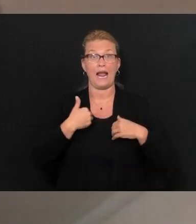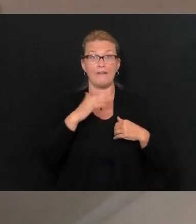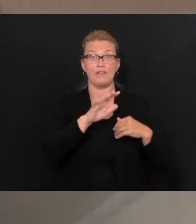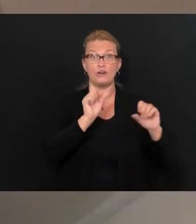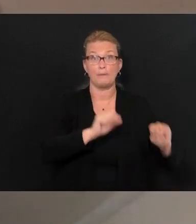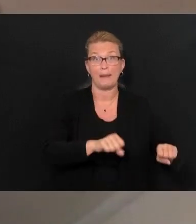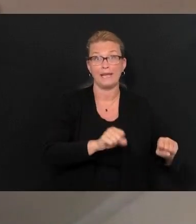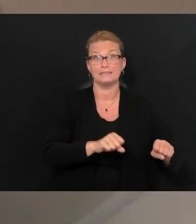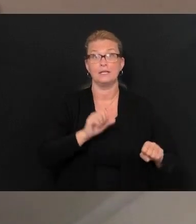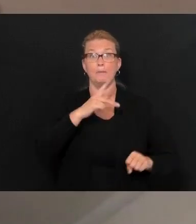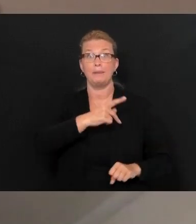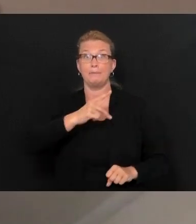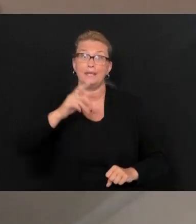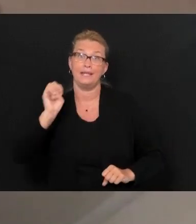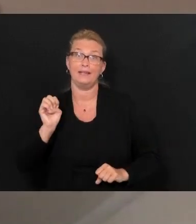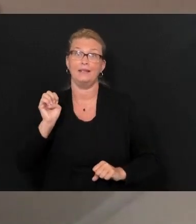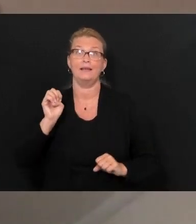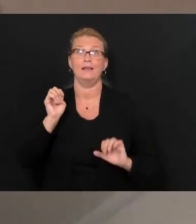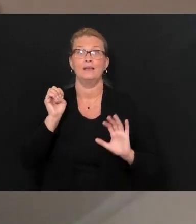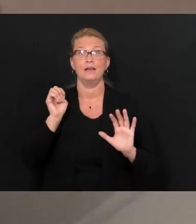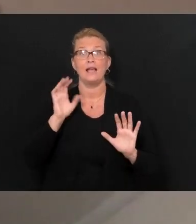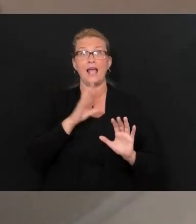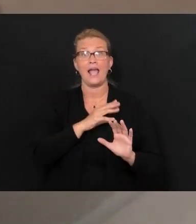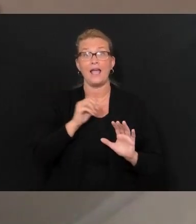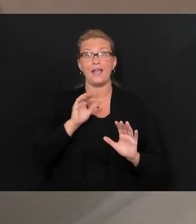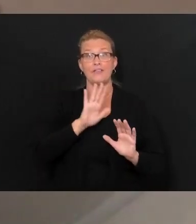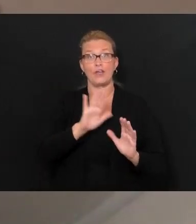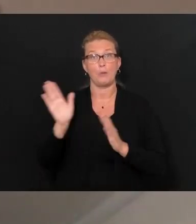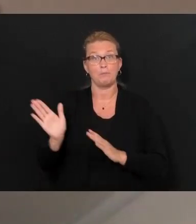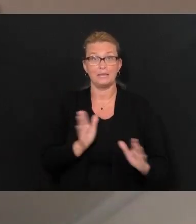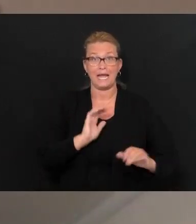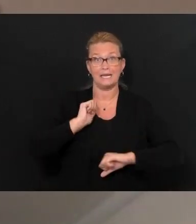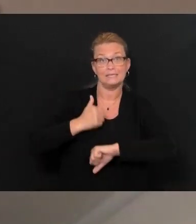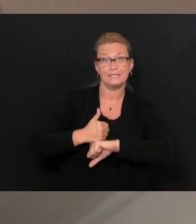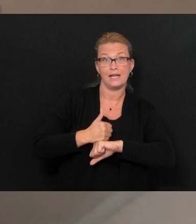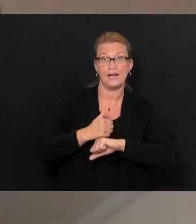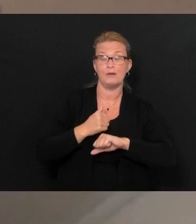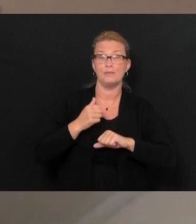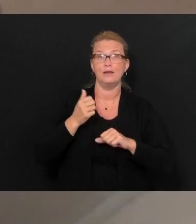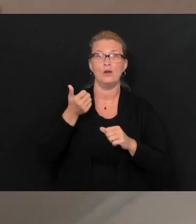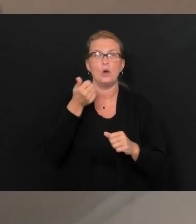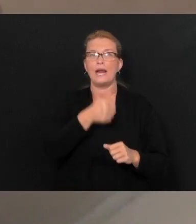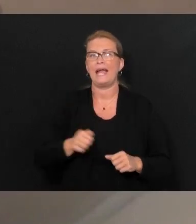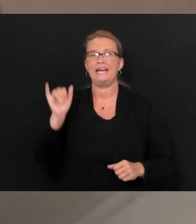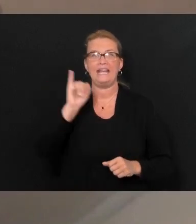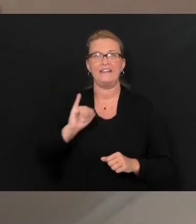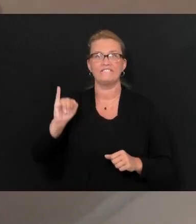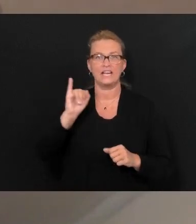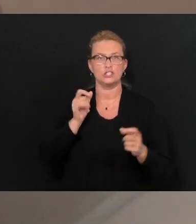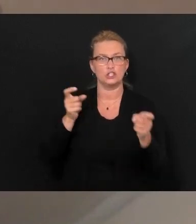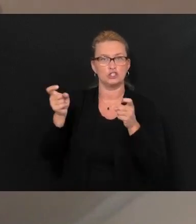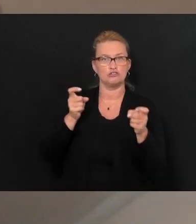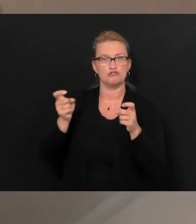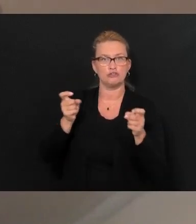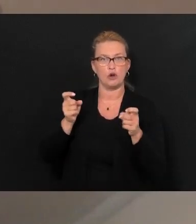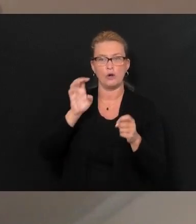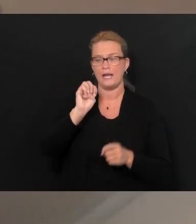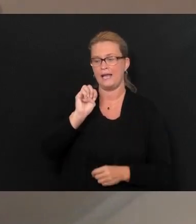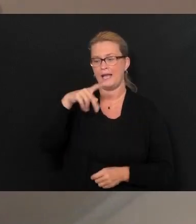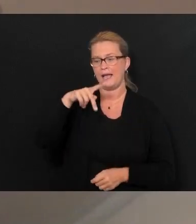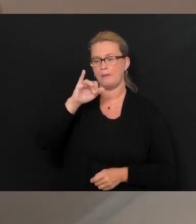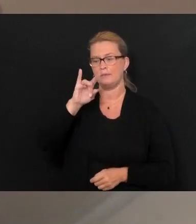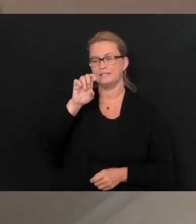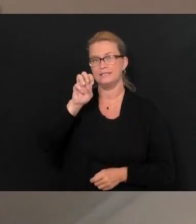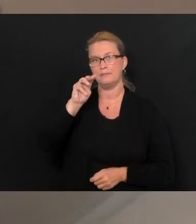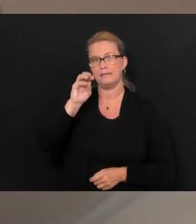personal protective equipment, and the planning, including any infection control epidemiology that they may need to